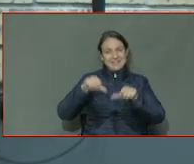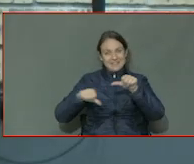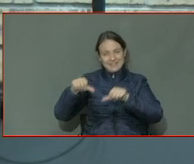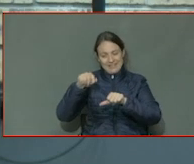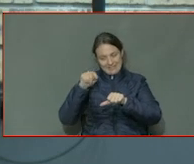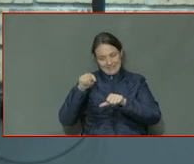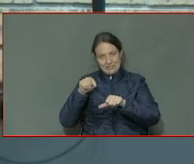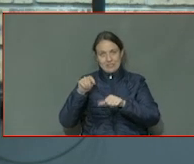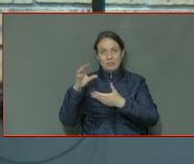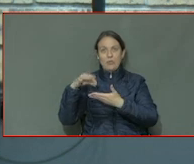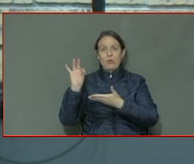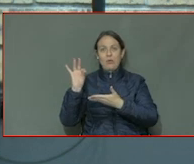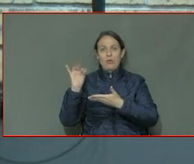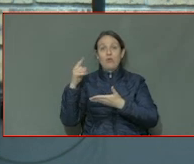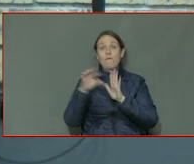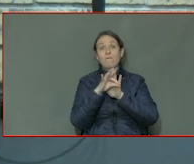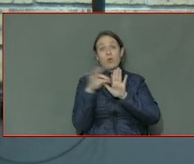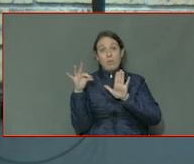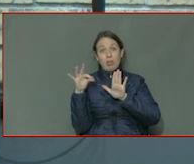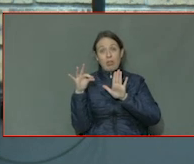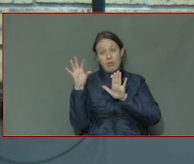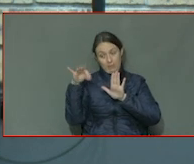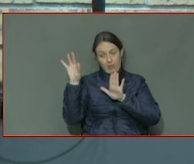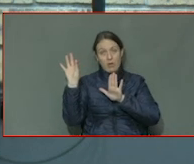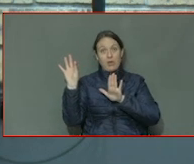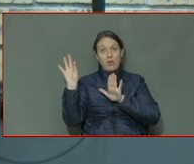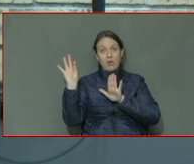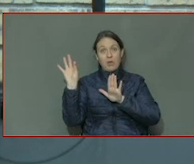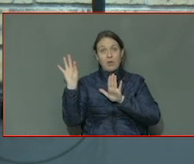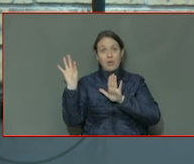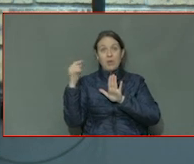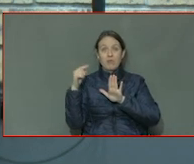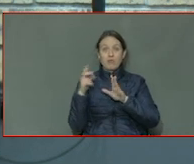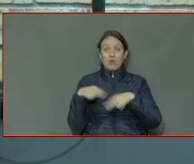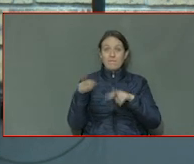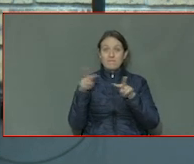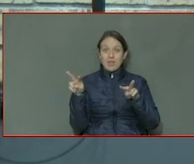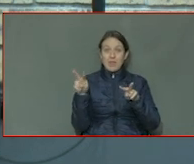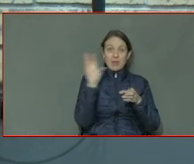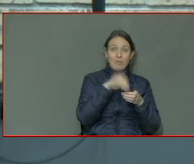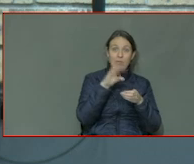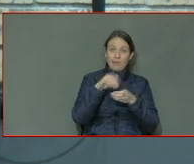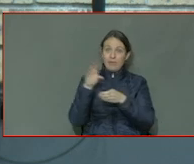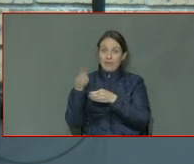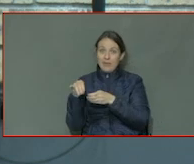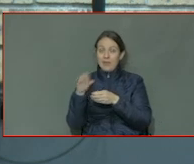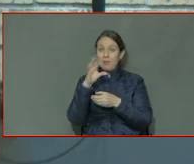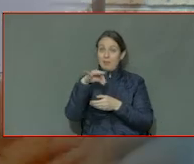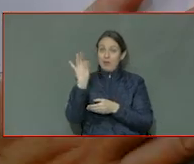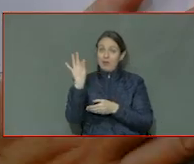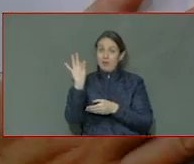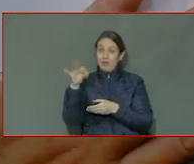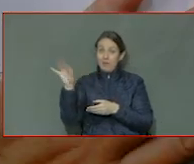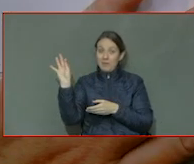a mark on the formula, and then you get marks on the substitution and marks on the answer. So it will be